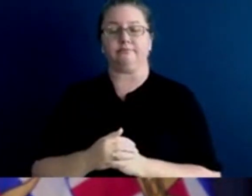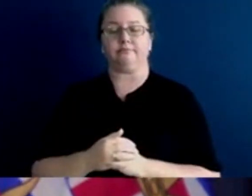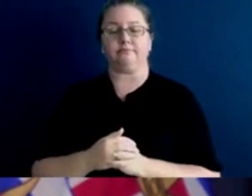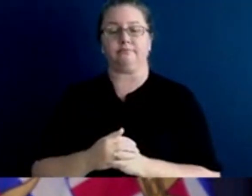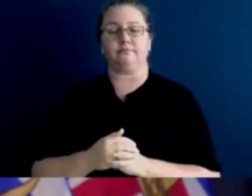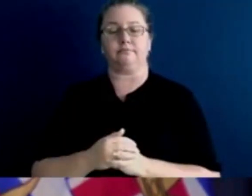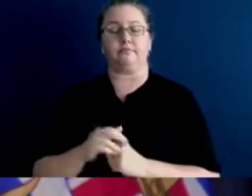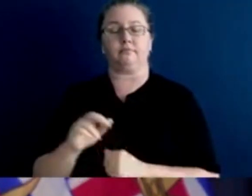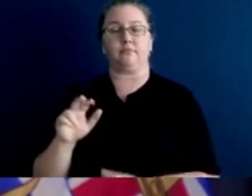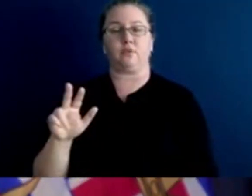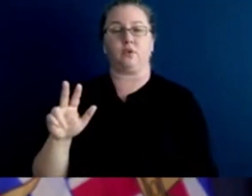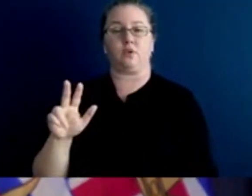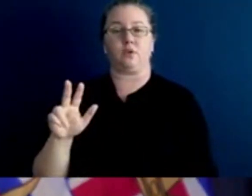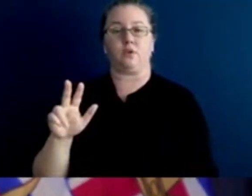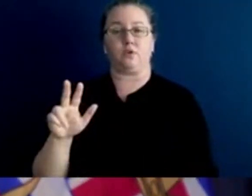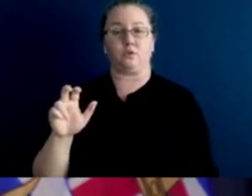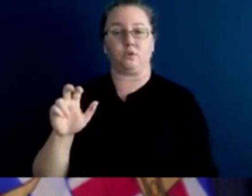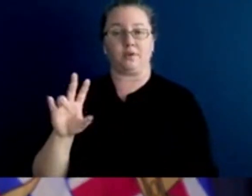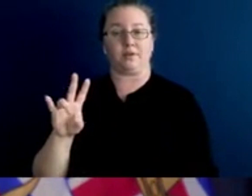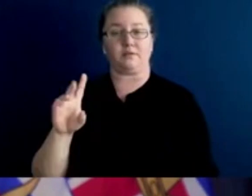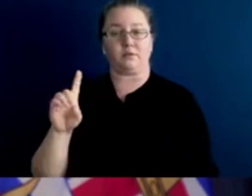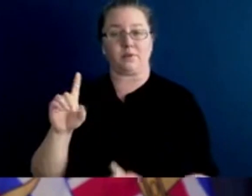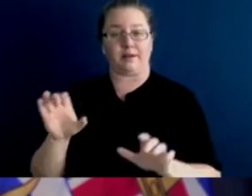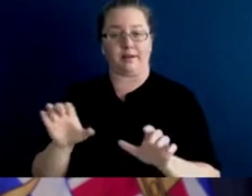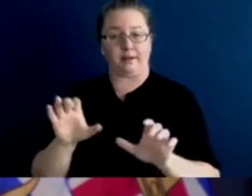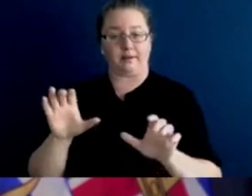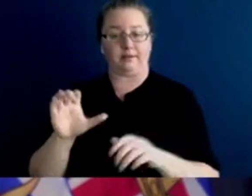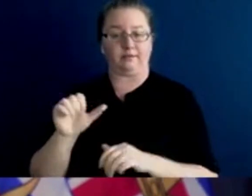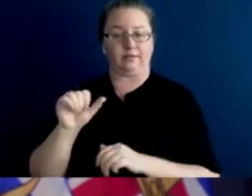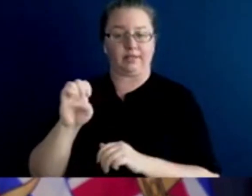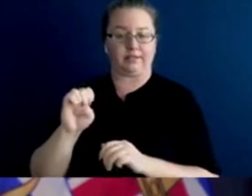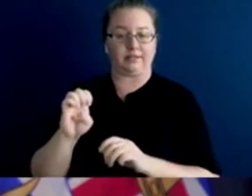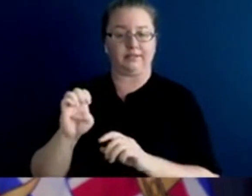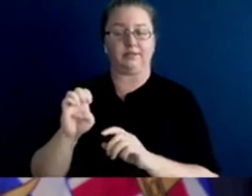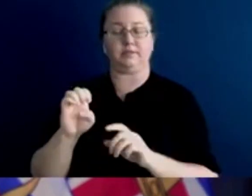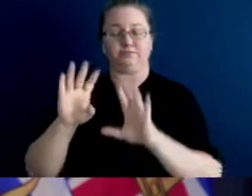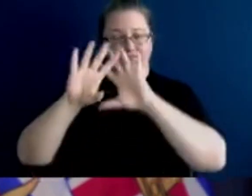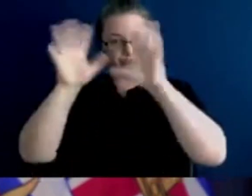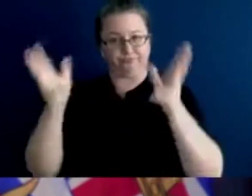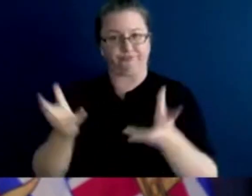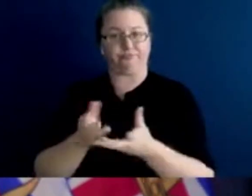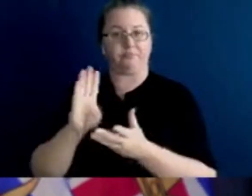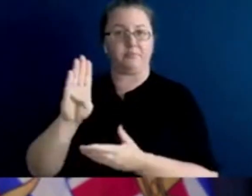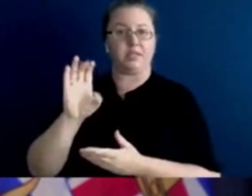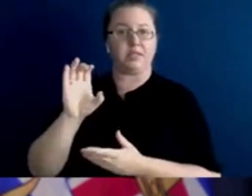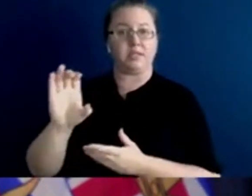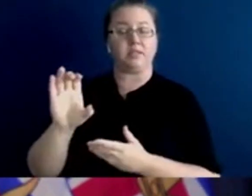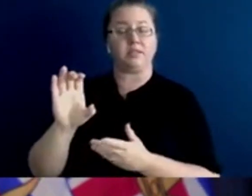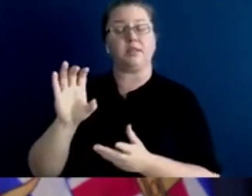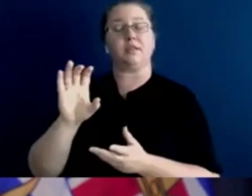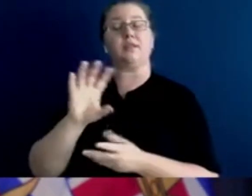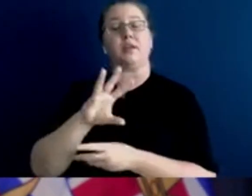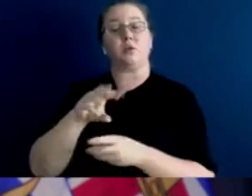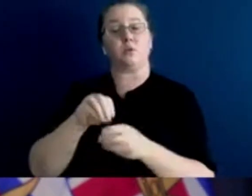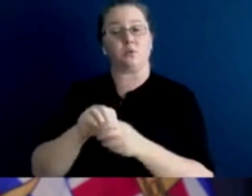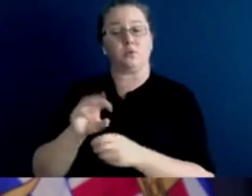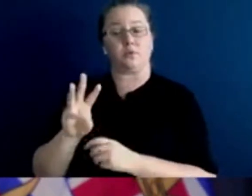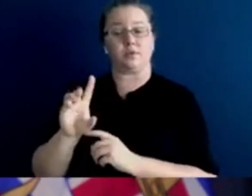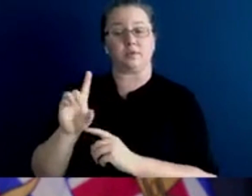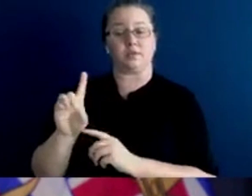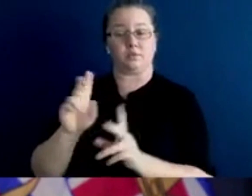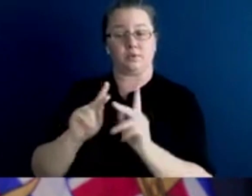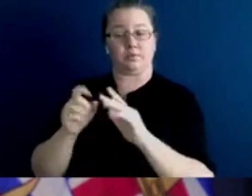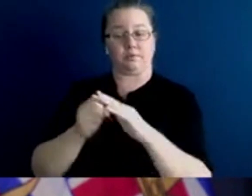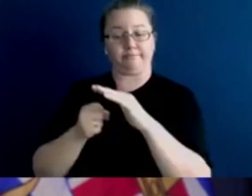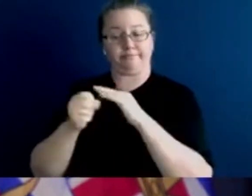4,361 people in the Fraser Health Region, 203 people in the Vancouver Island Health Region, 520 people in